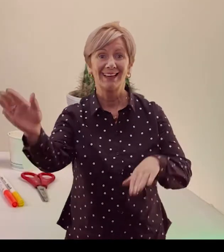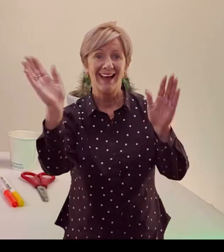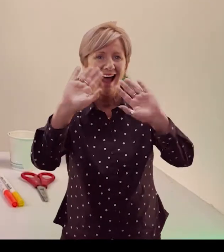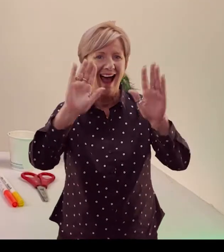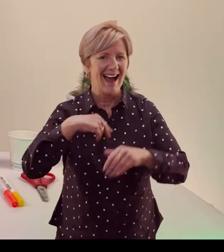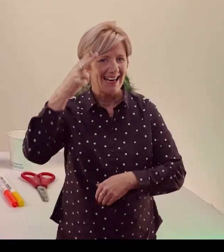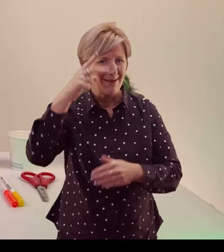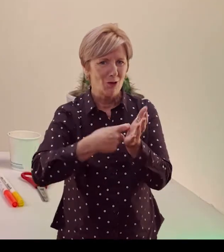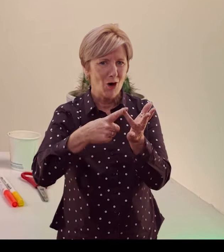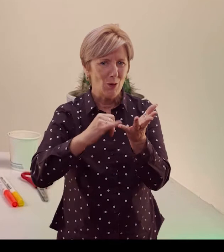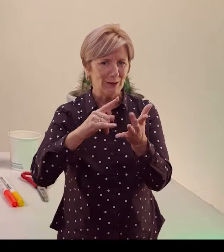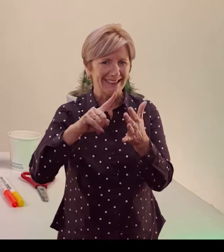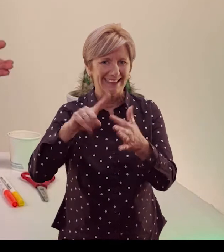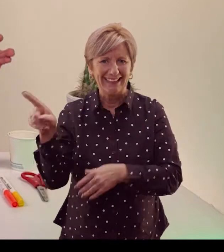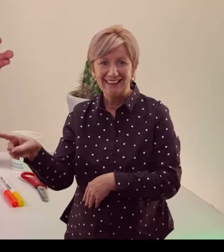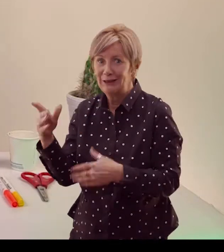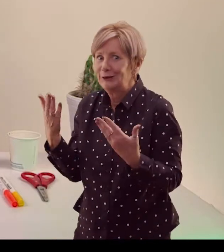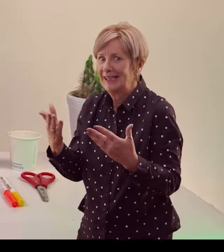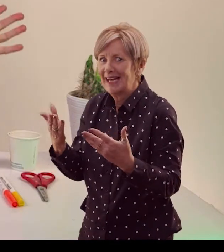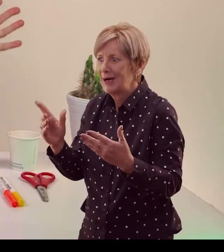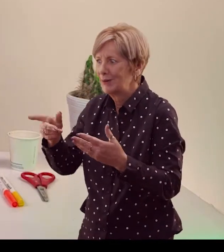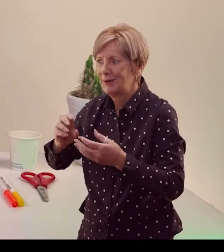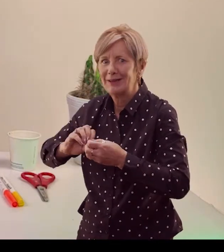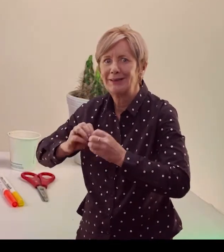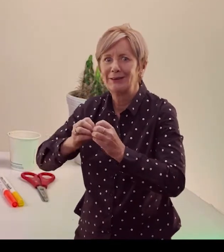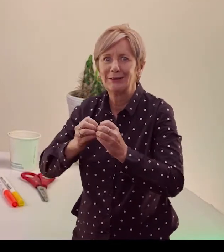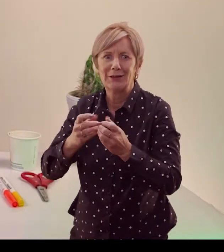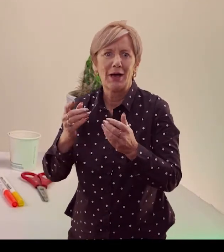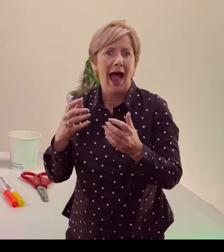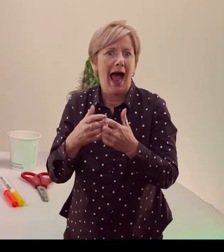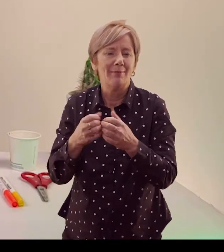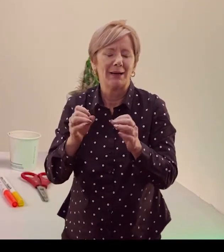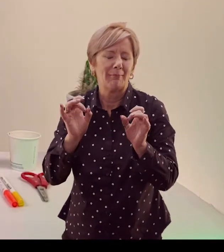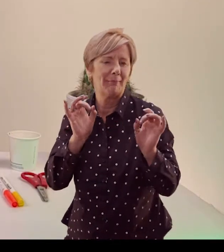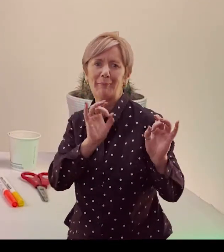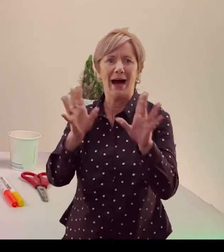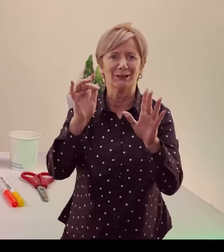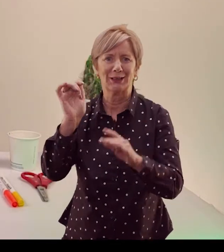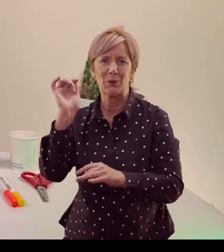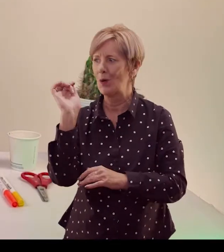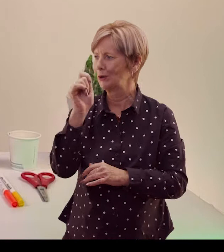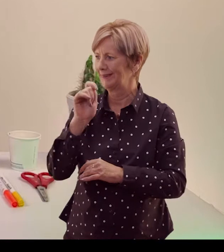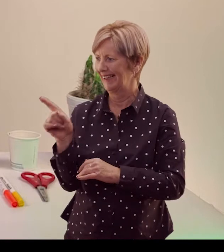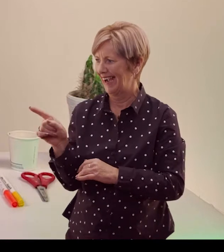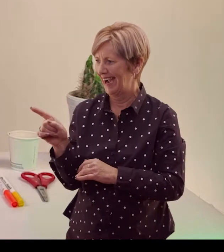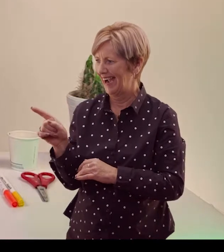Hello, my name's Rosie and today I'm going to show you how to make a magical